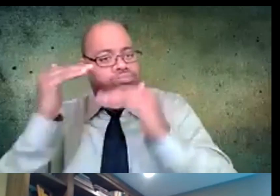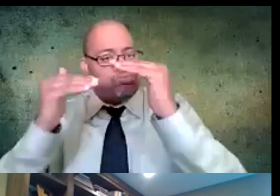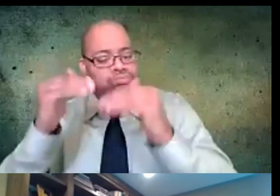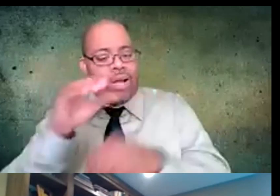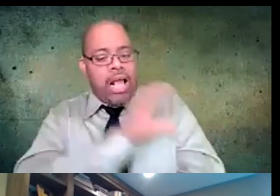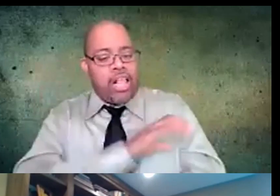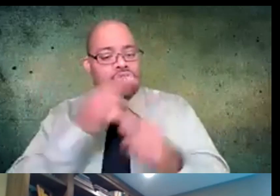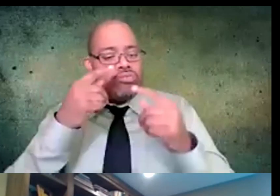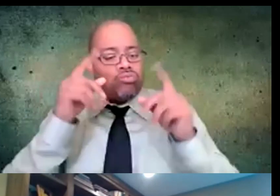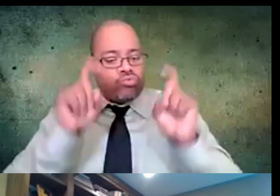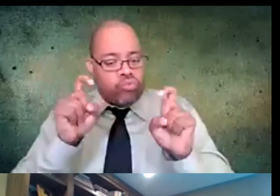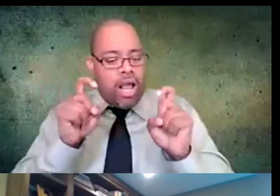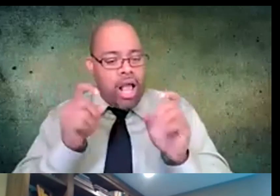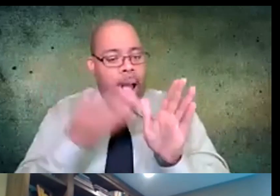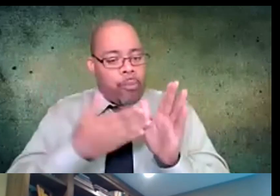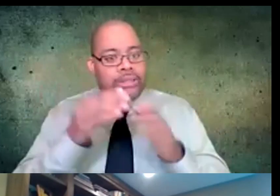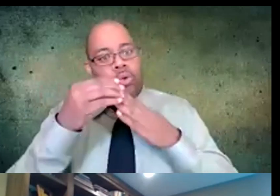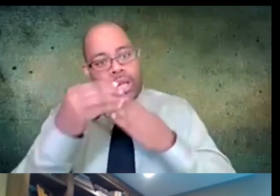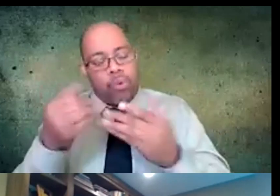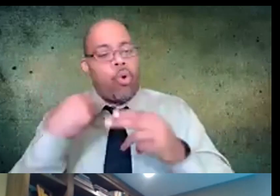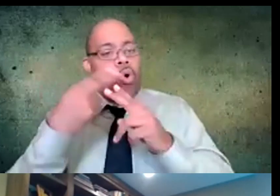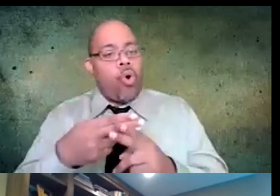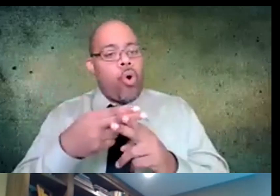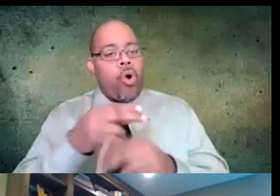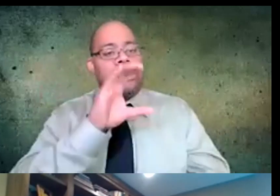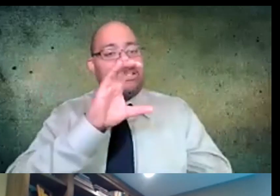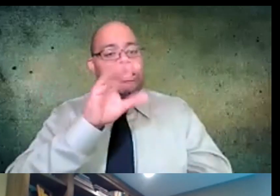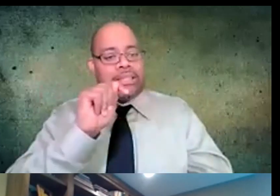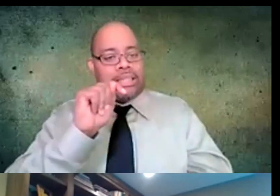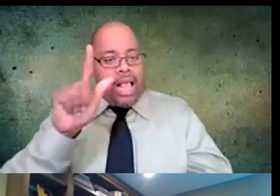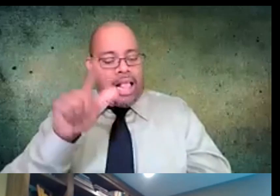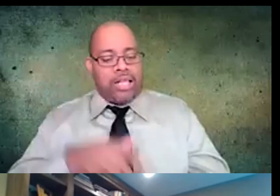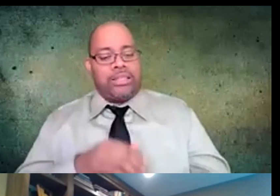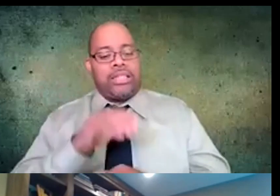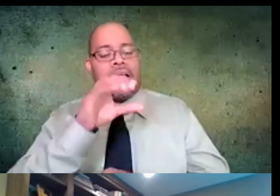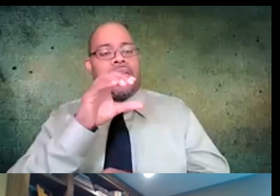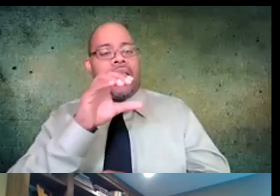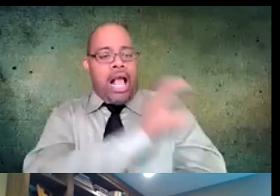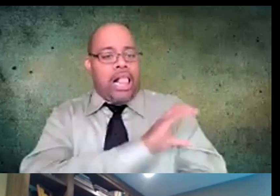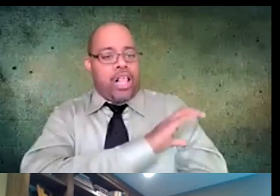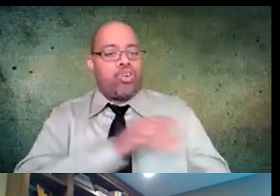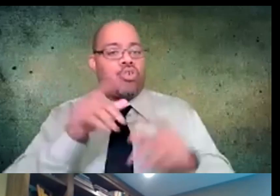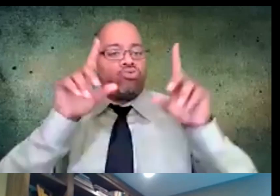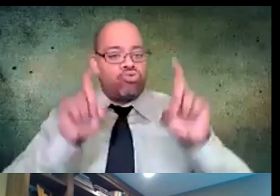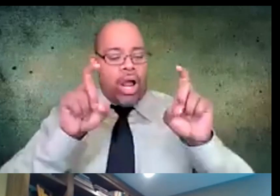trial lead. So we call them CTL, clinical trial leads.